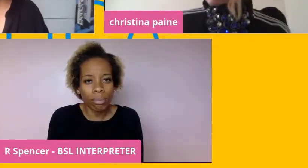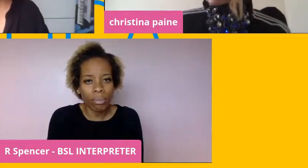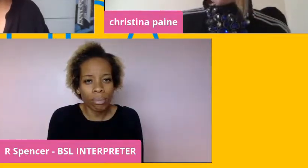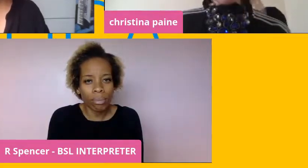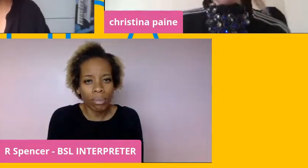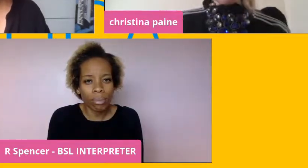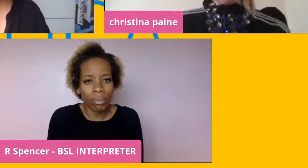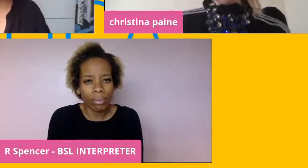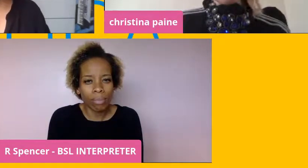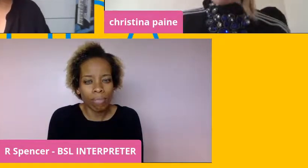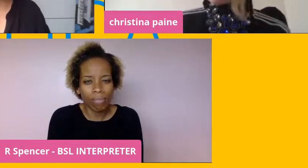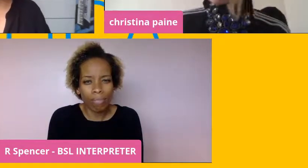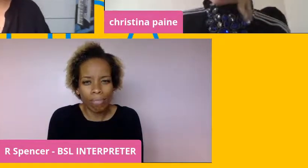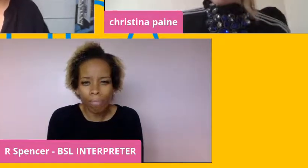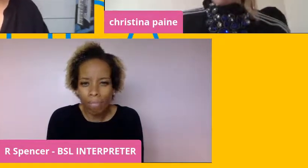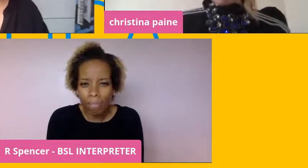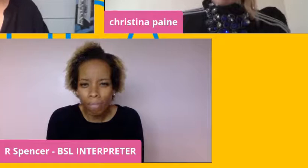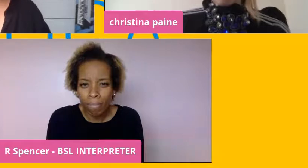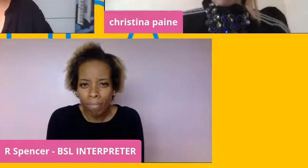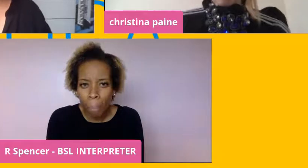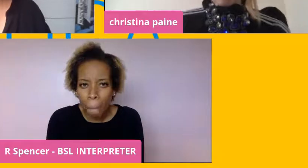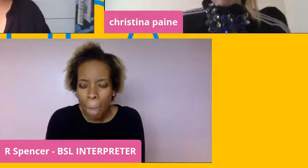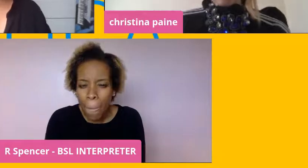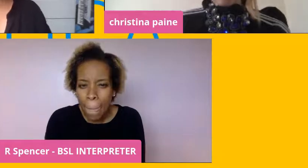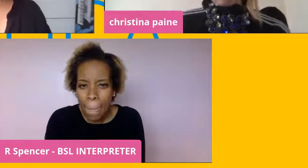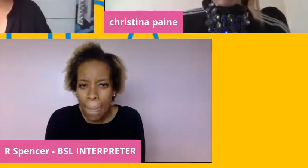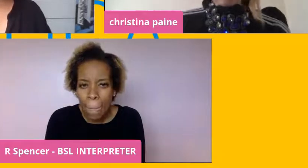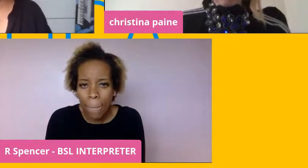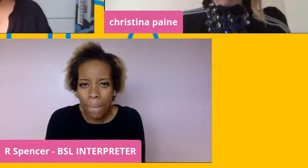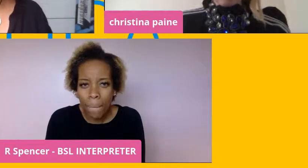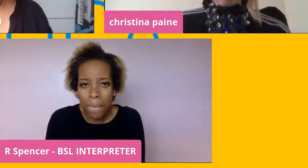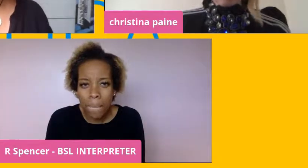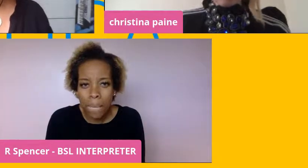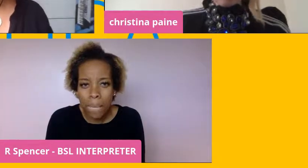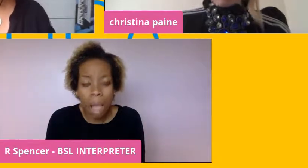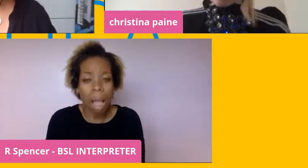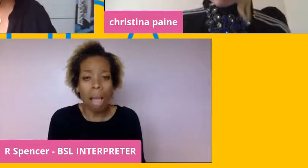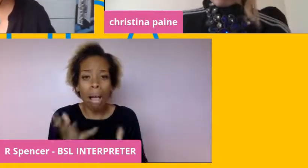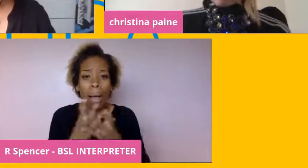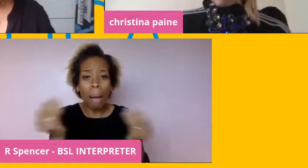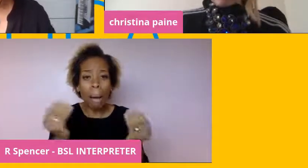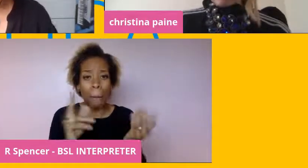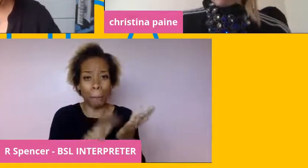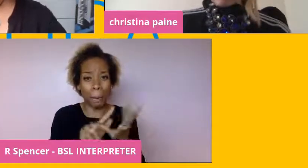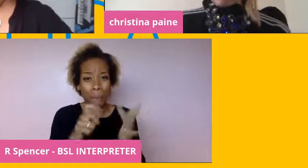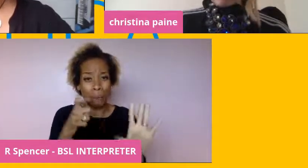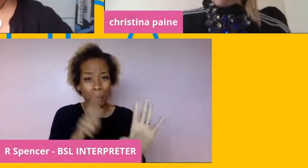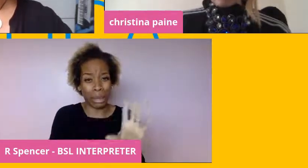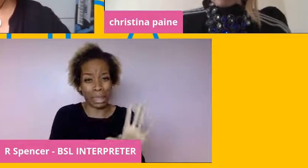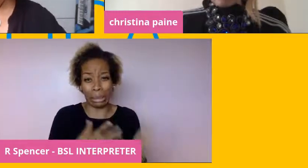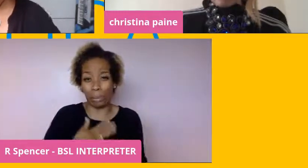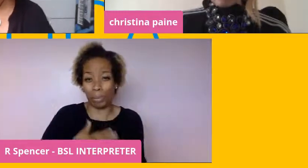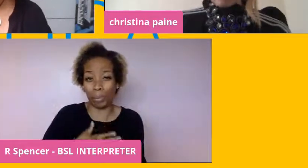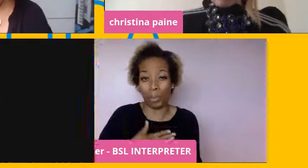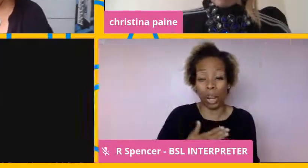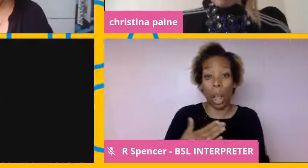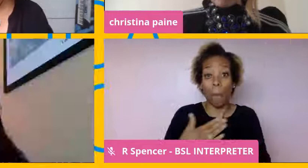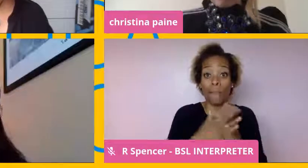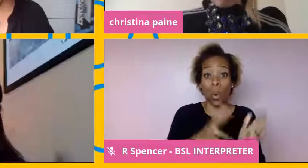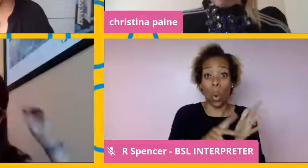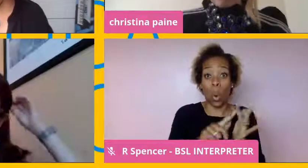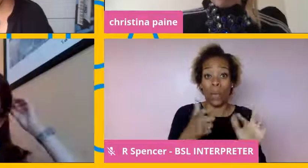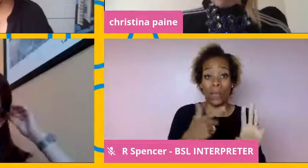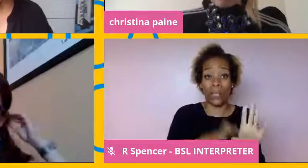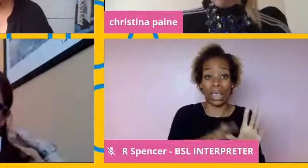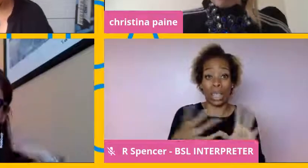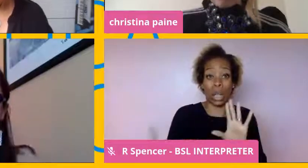Apologies for any echoes. We think we've lost Vicky. She wants to, let me just, before Vicky comes back on, just